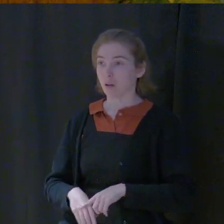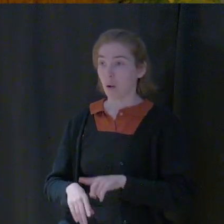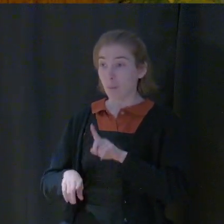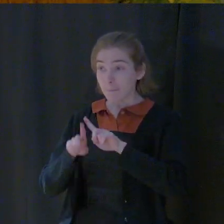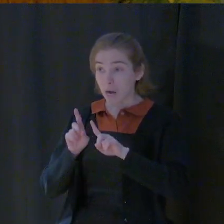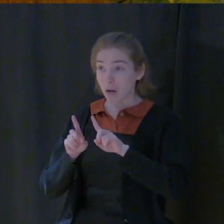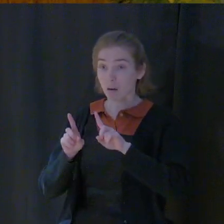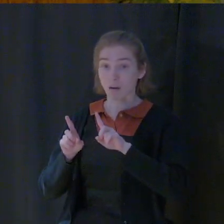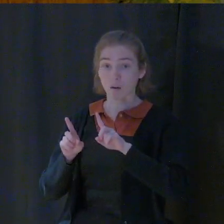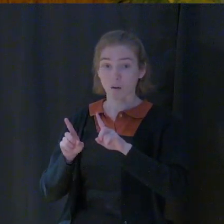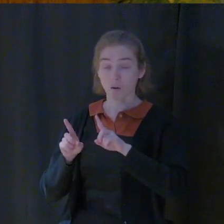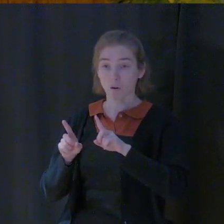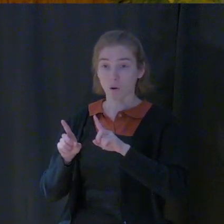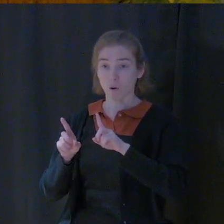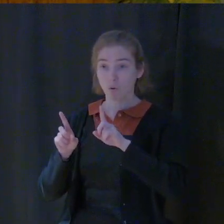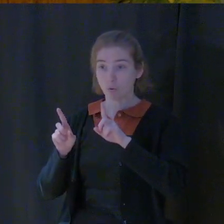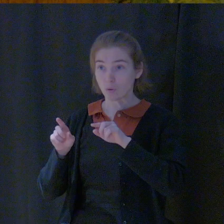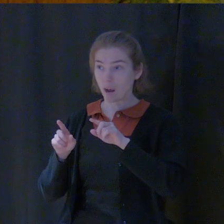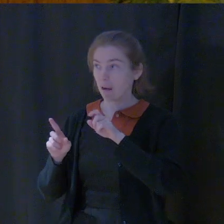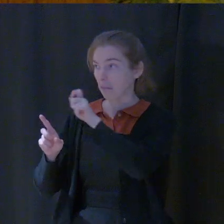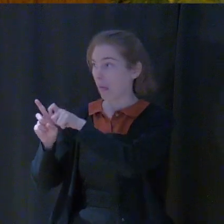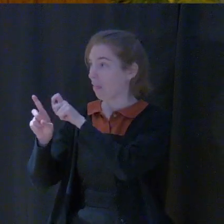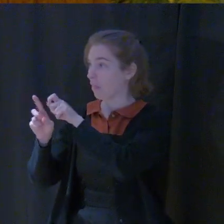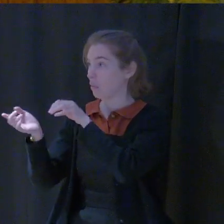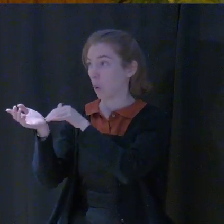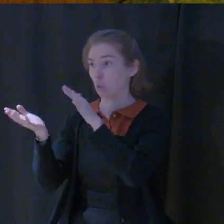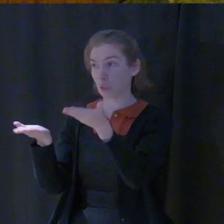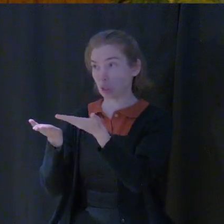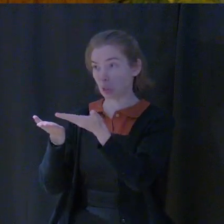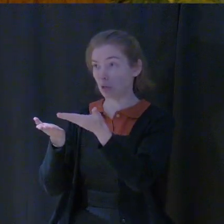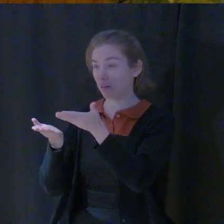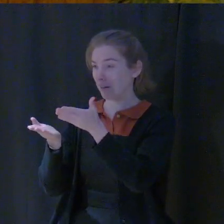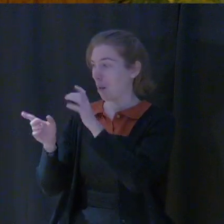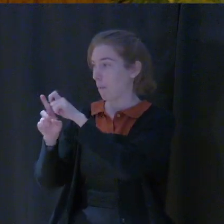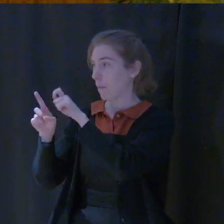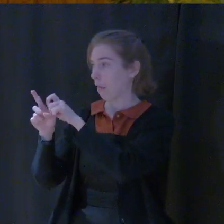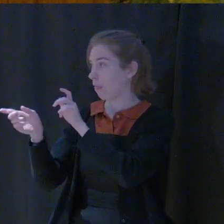but I'm going to pick on the doctors here in the house today,